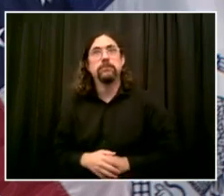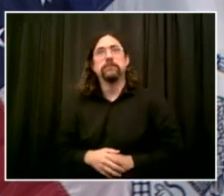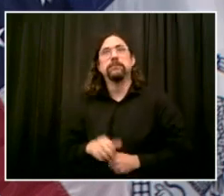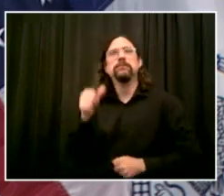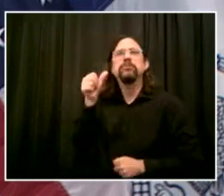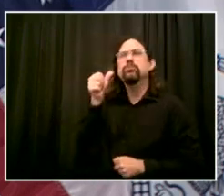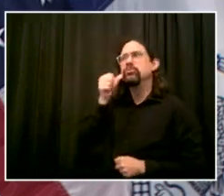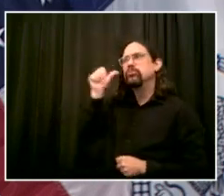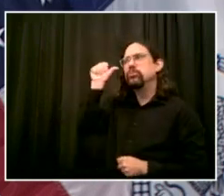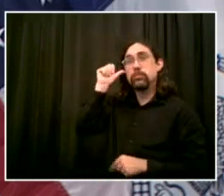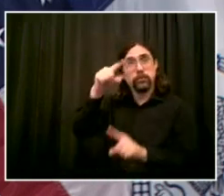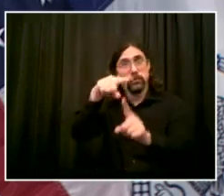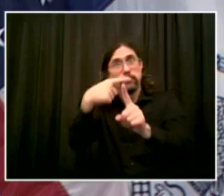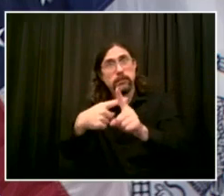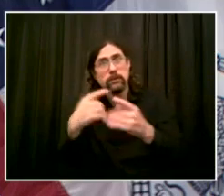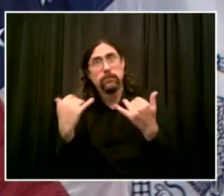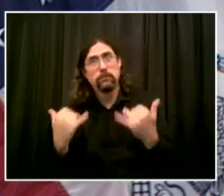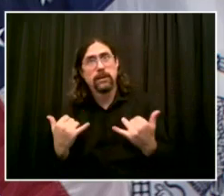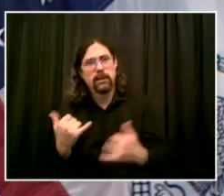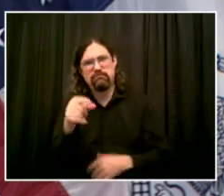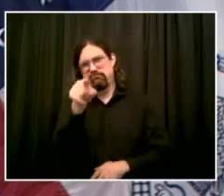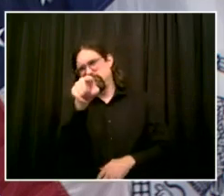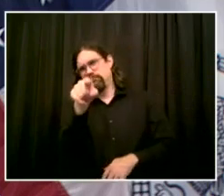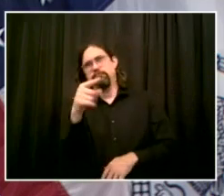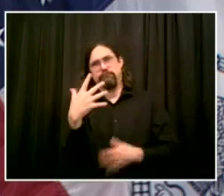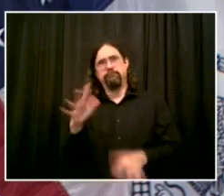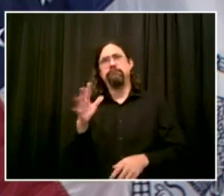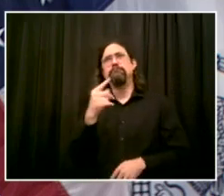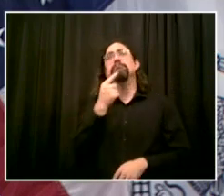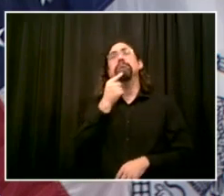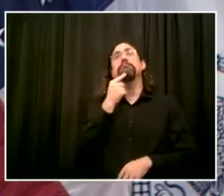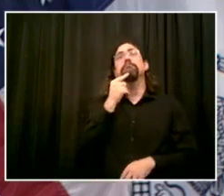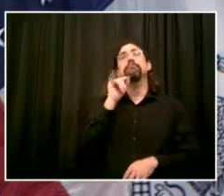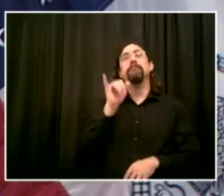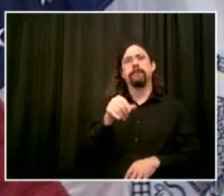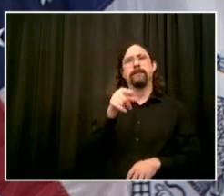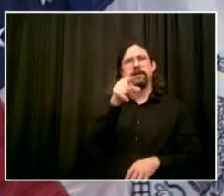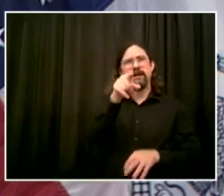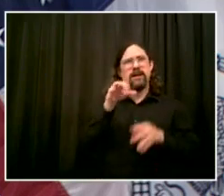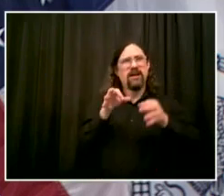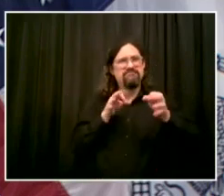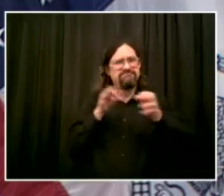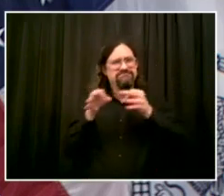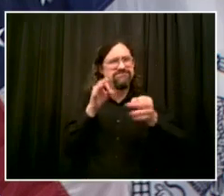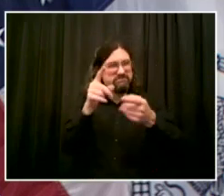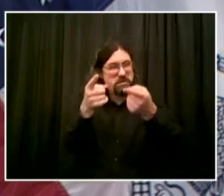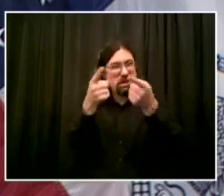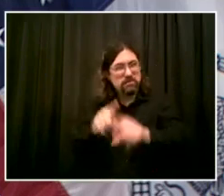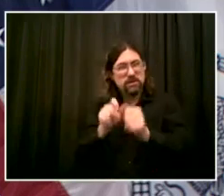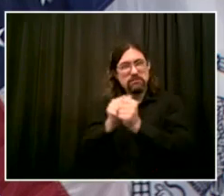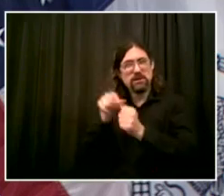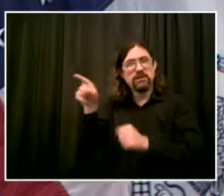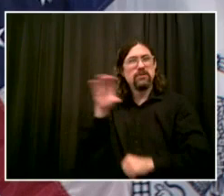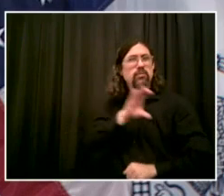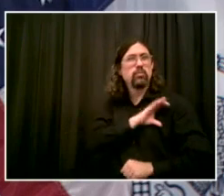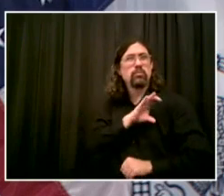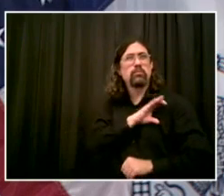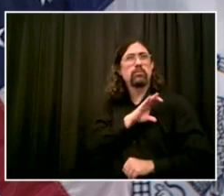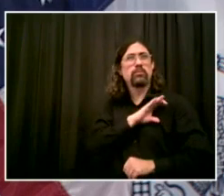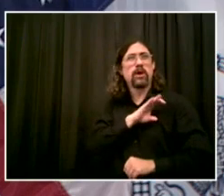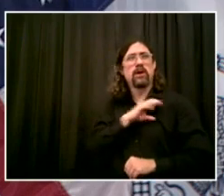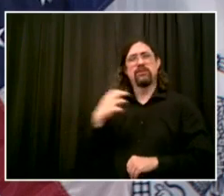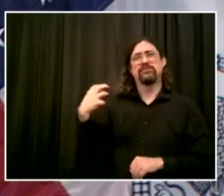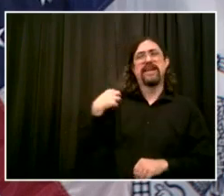incident involving Terry Monahan as unacceptable. And, you know, we've seen other kind of violent